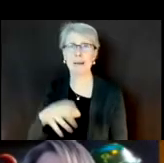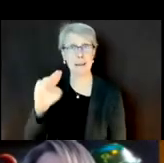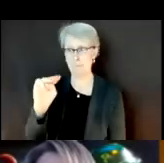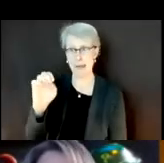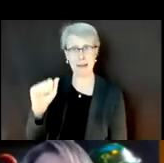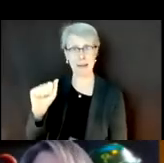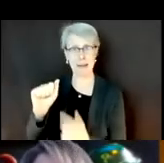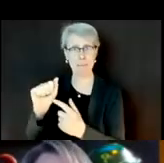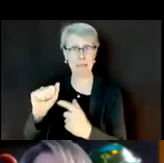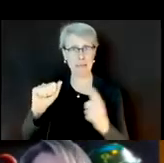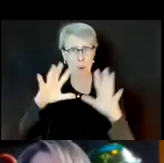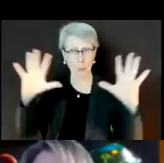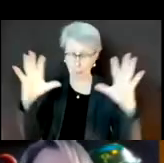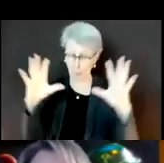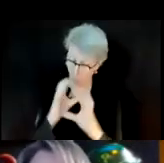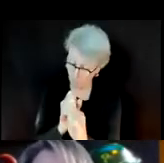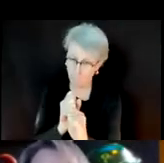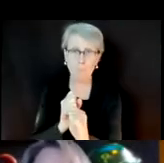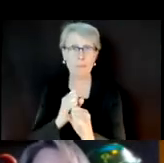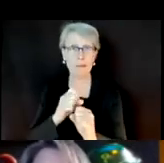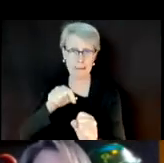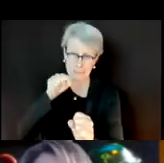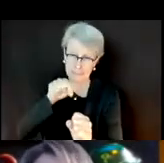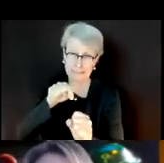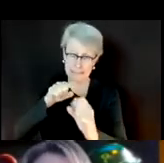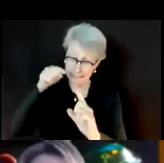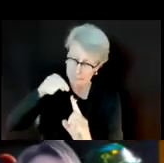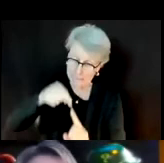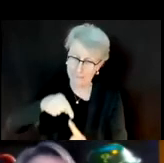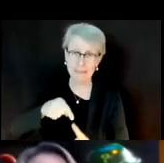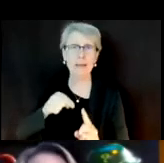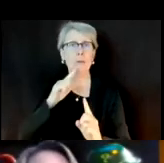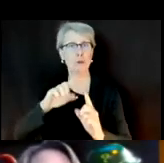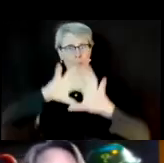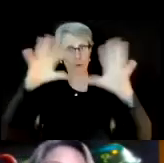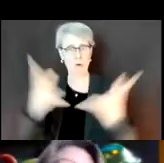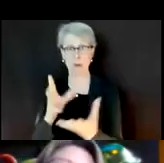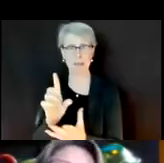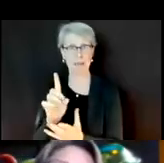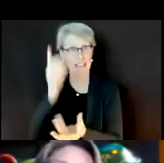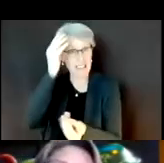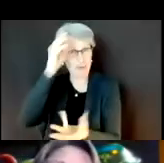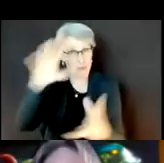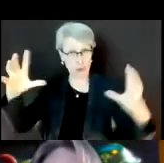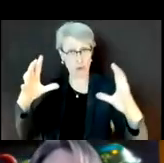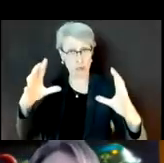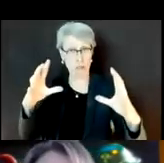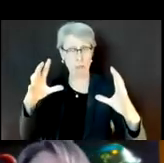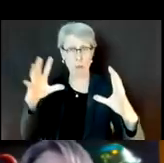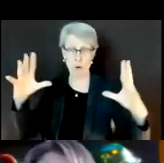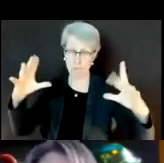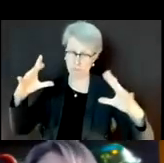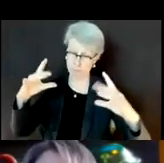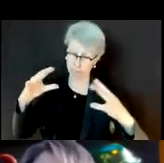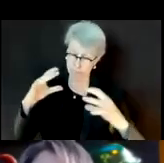So it's meta. That's more so fun. Meta. so